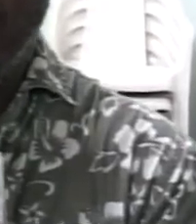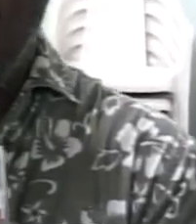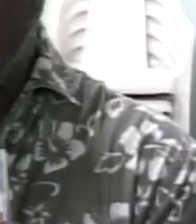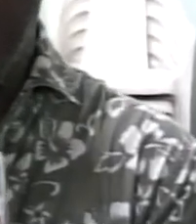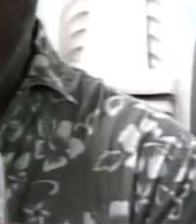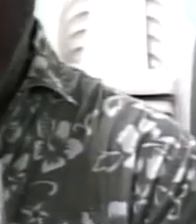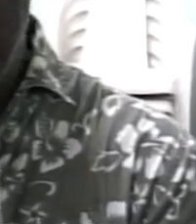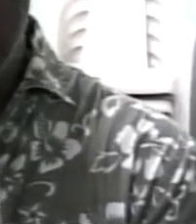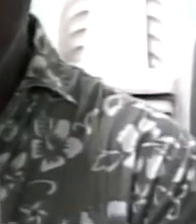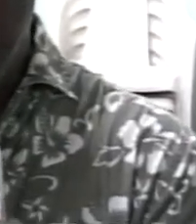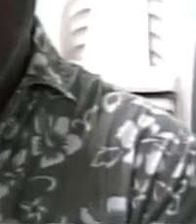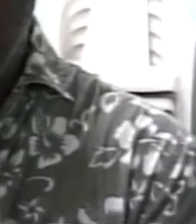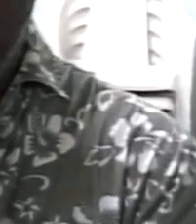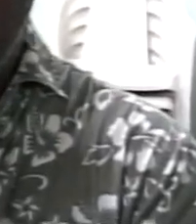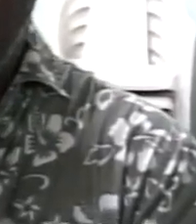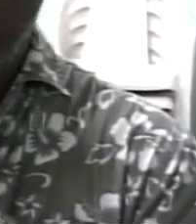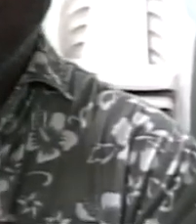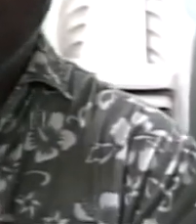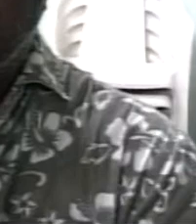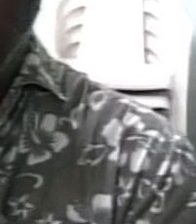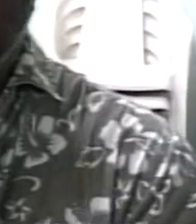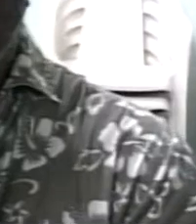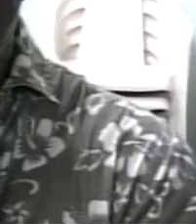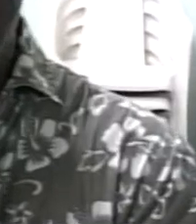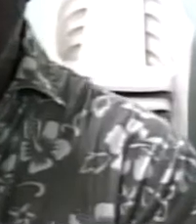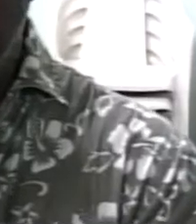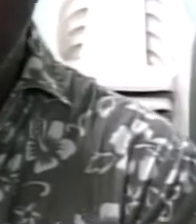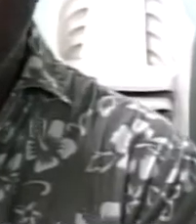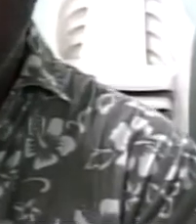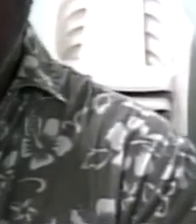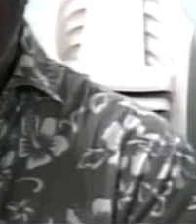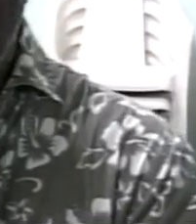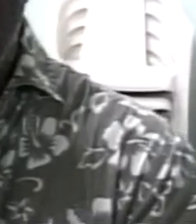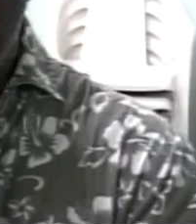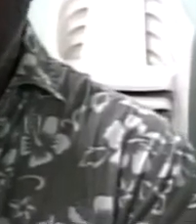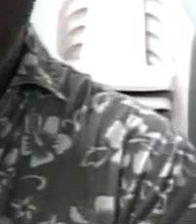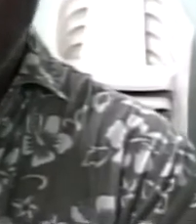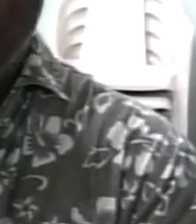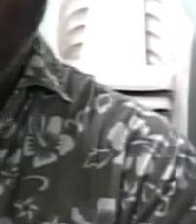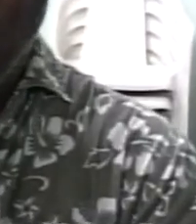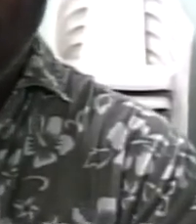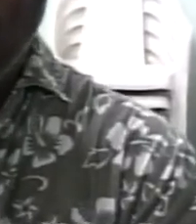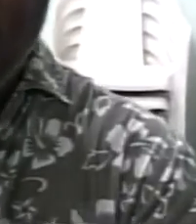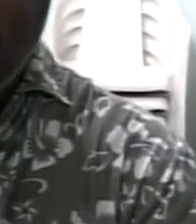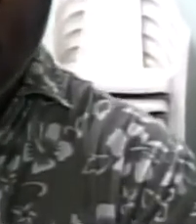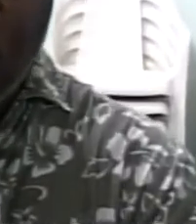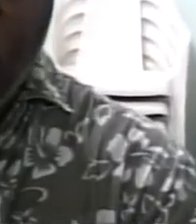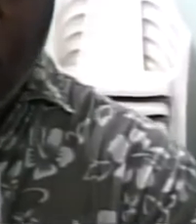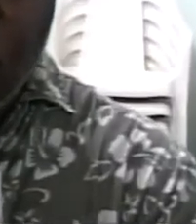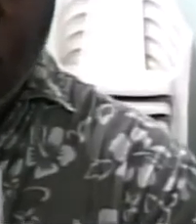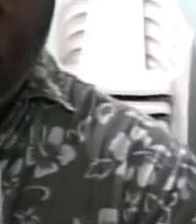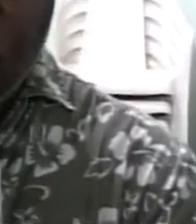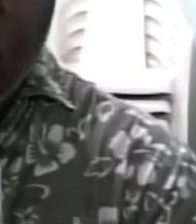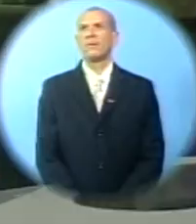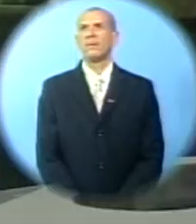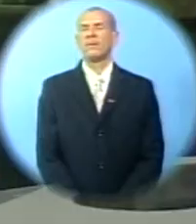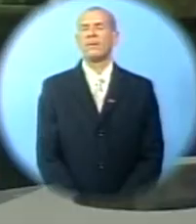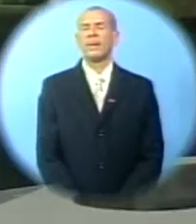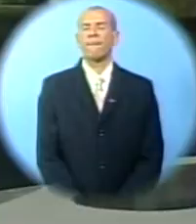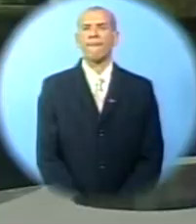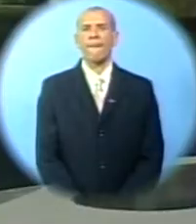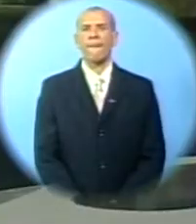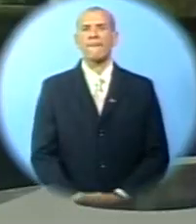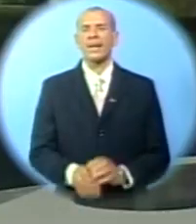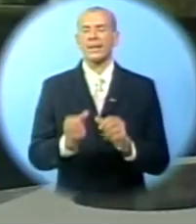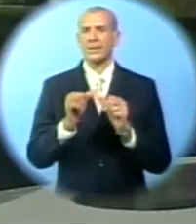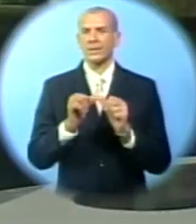I've forgotten a name, all you need to do is come to the Plantation June 19th for Sweetness. And